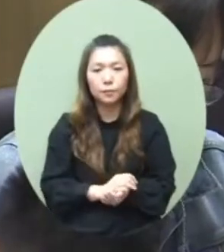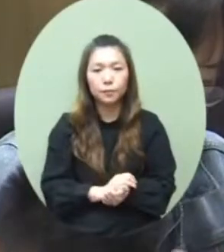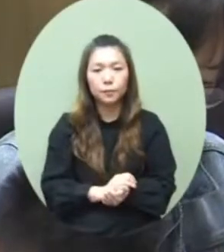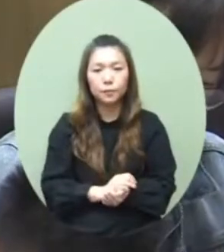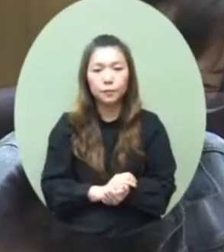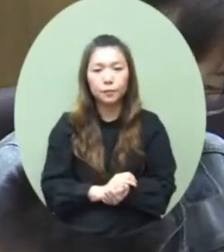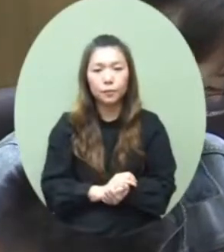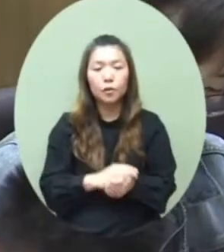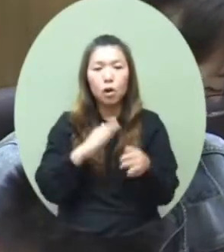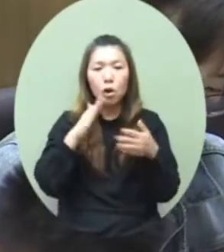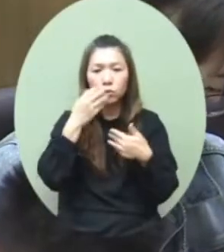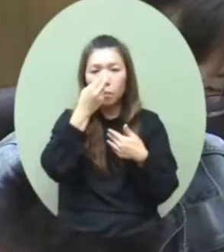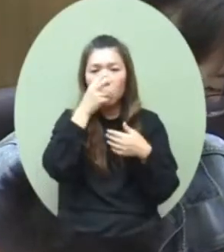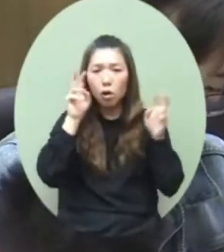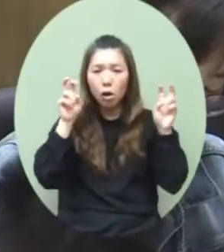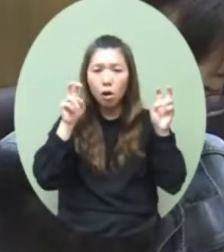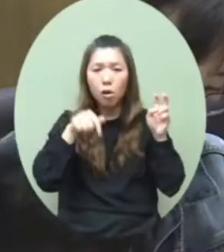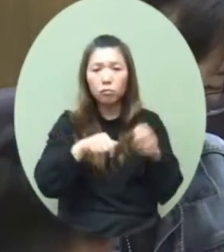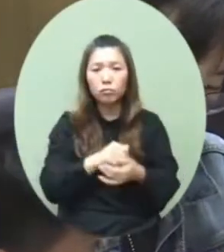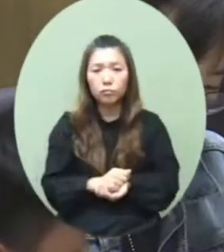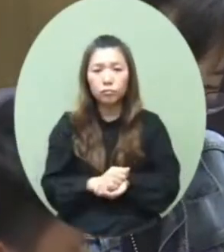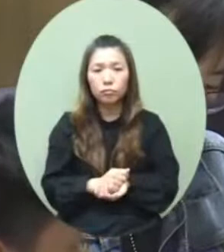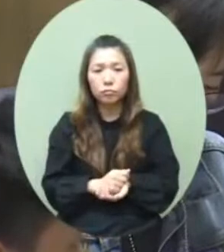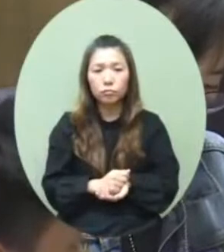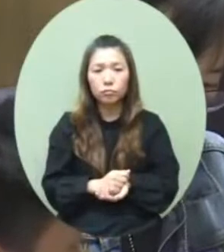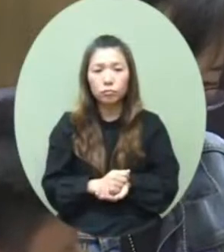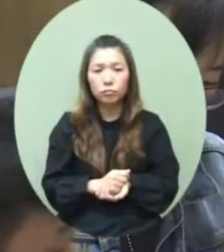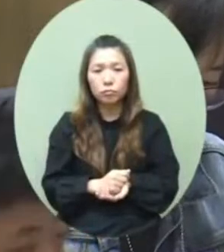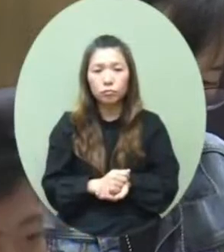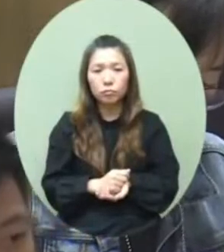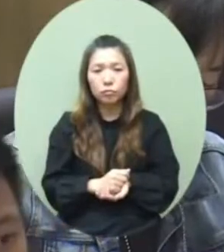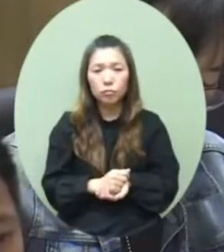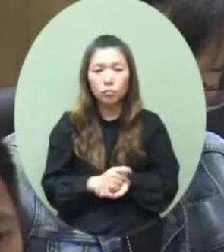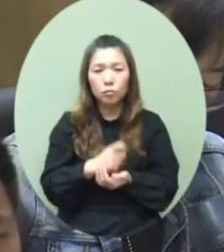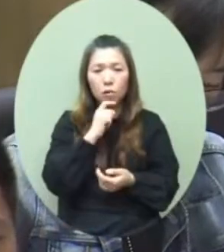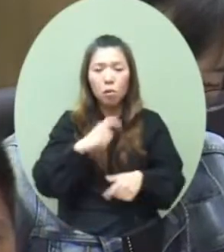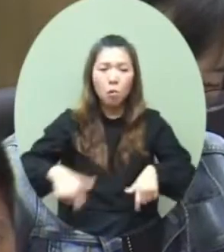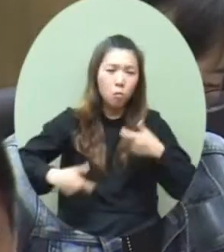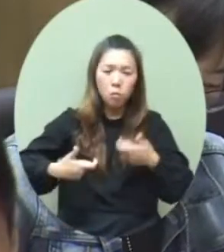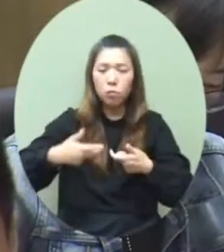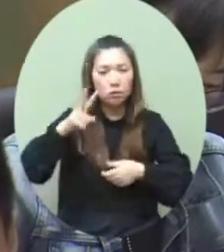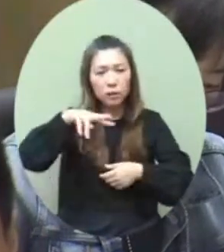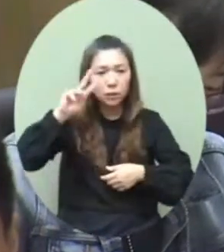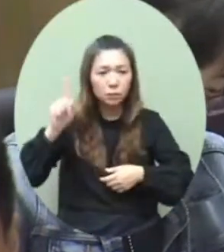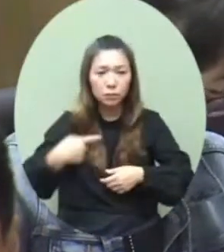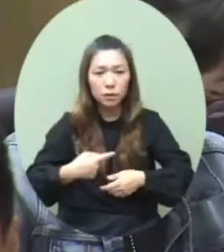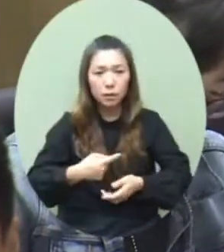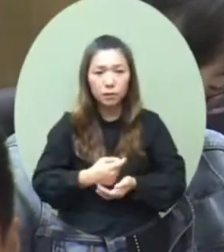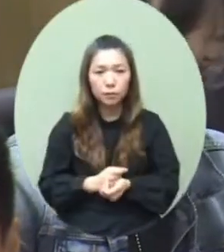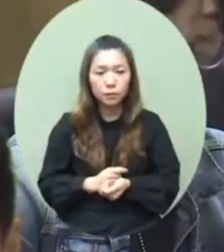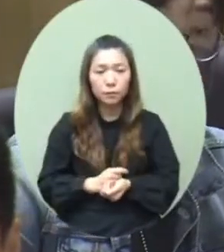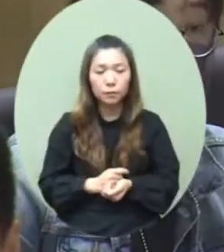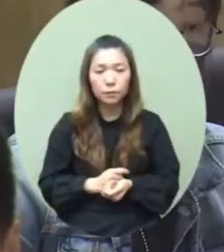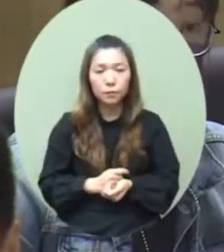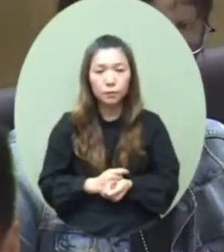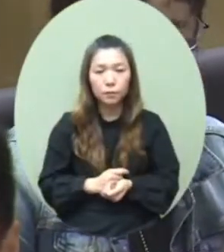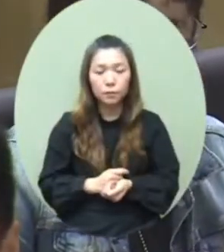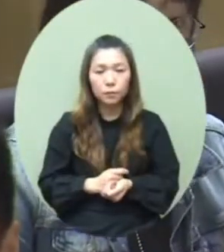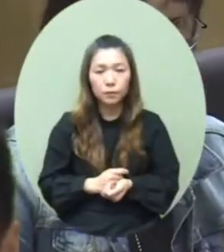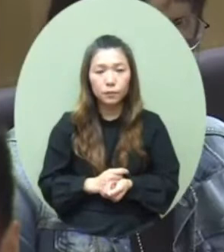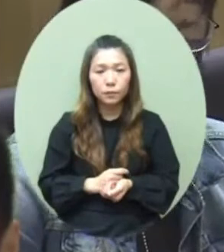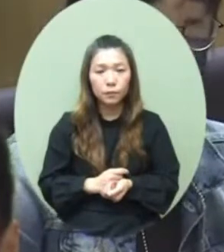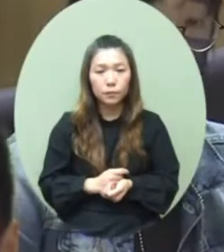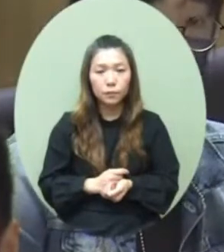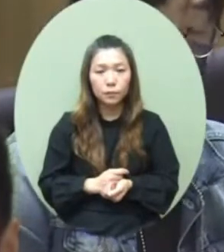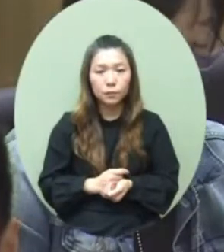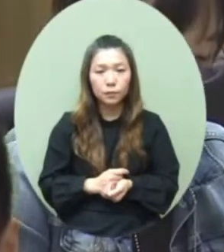dollars, despite some economic challenges, like you mentioned, lower exports? And how would the Happy Hong Kong campaign benefit the